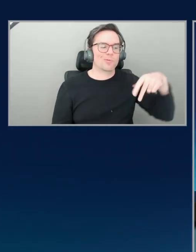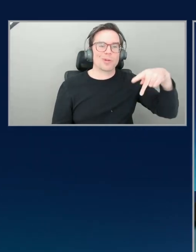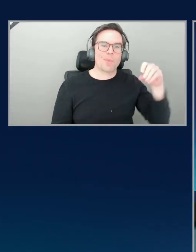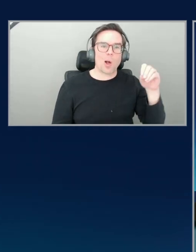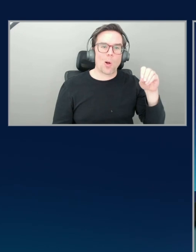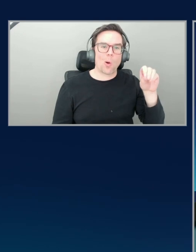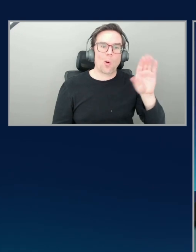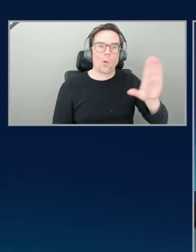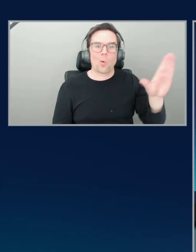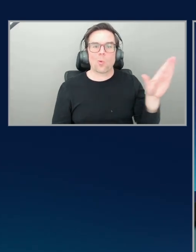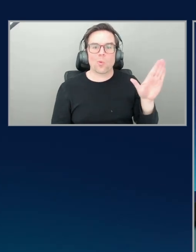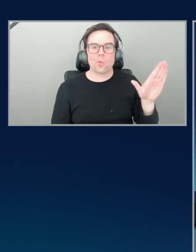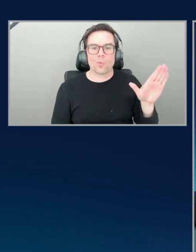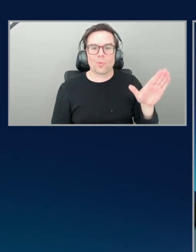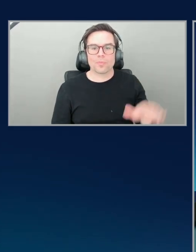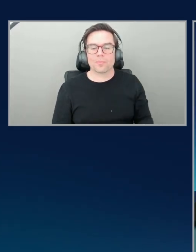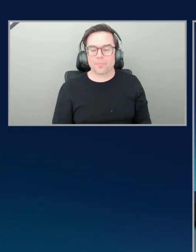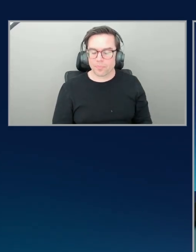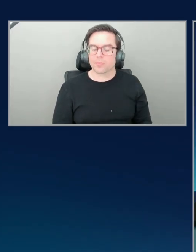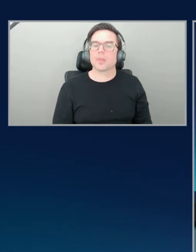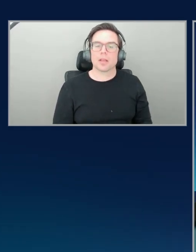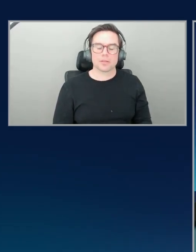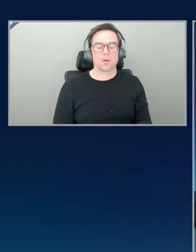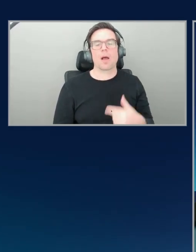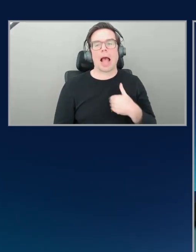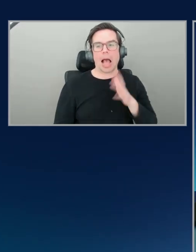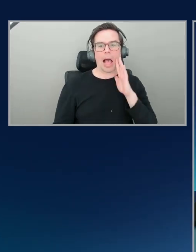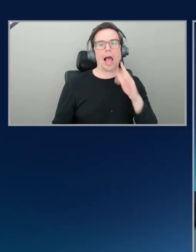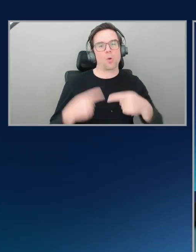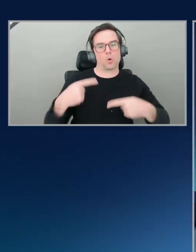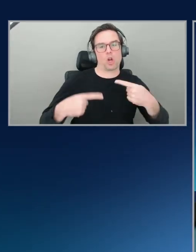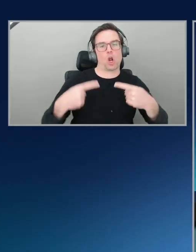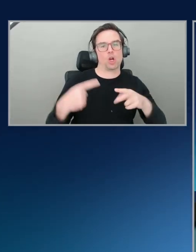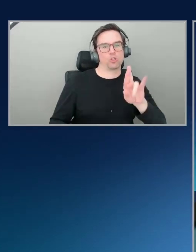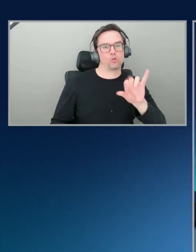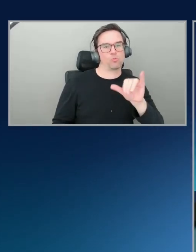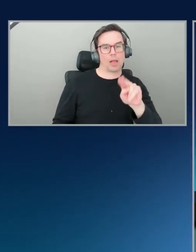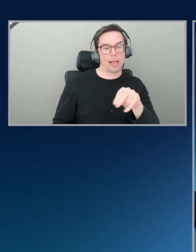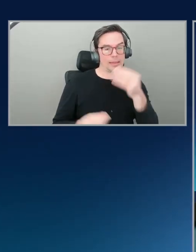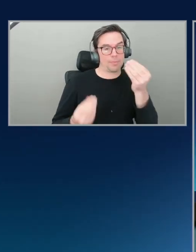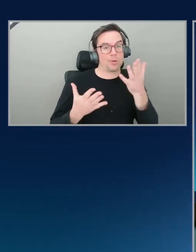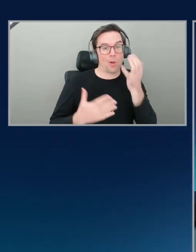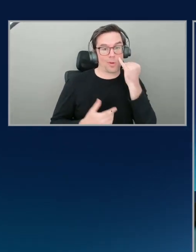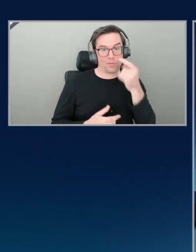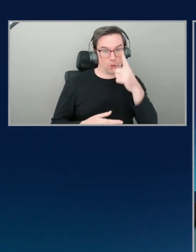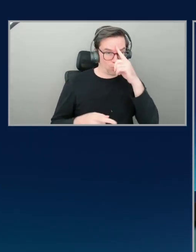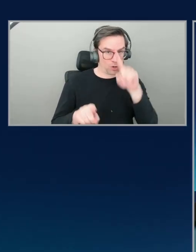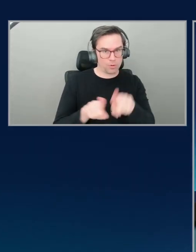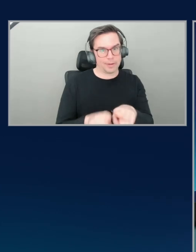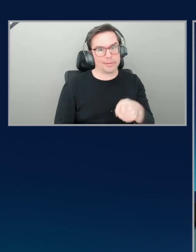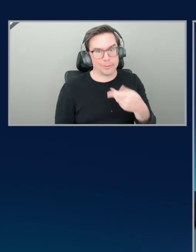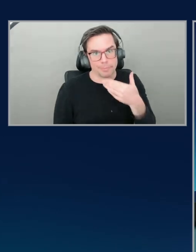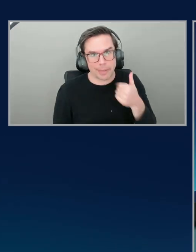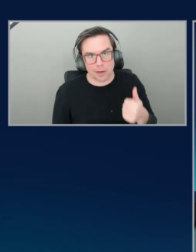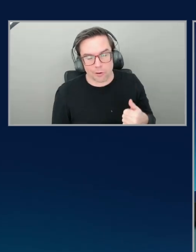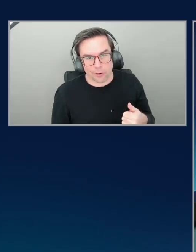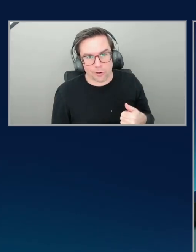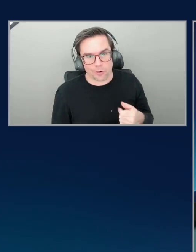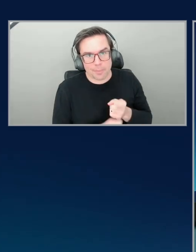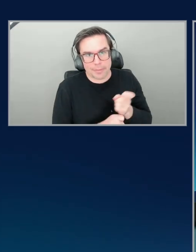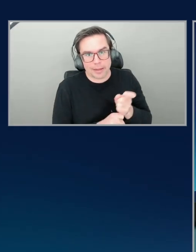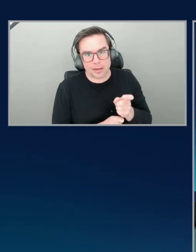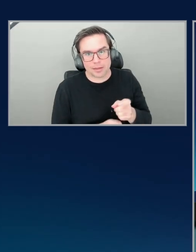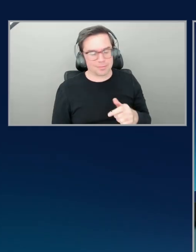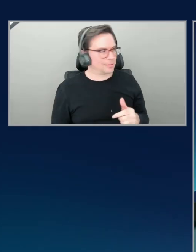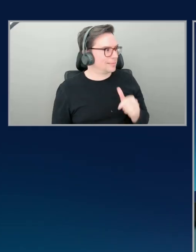Yeah. I would argue, Ryan, tell me if you agree with this, and you better. No, I'm just kidding. Not much of an argument then.